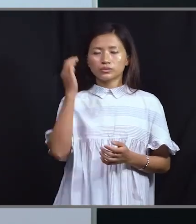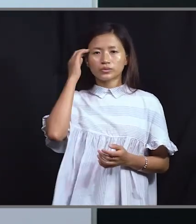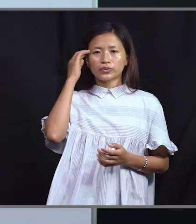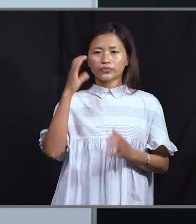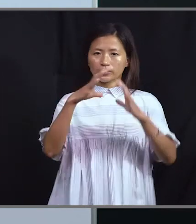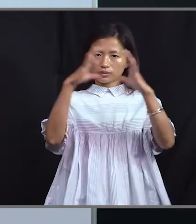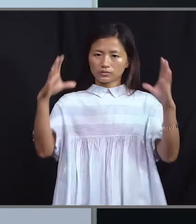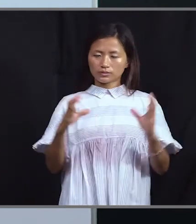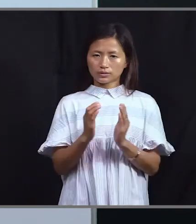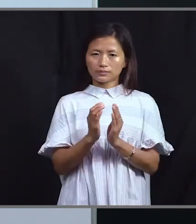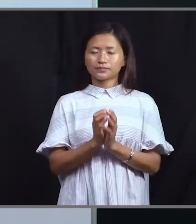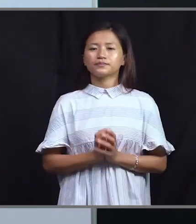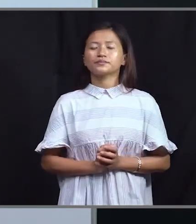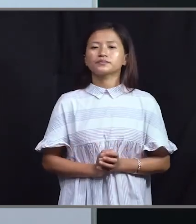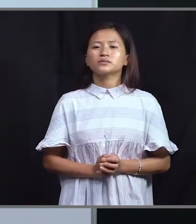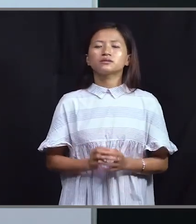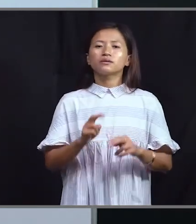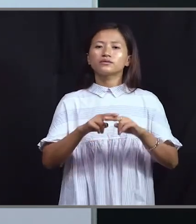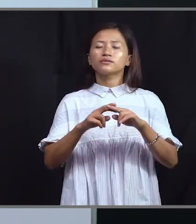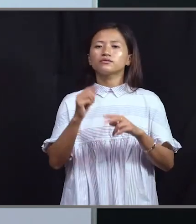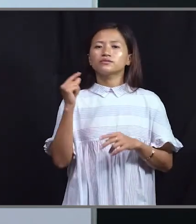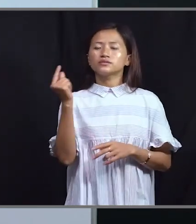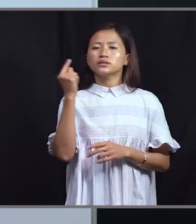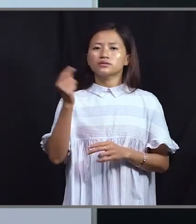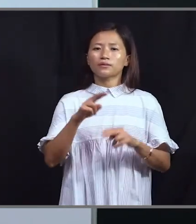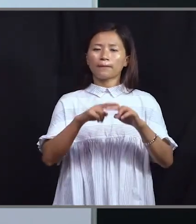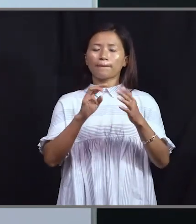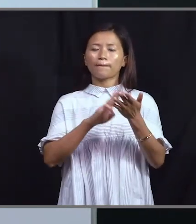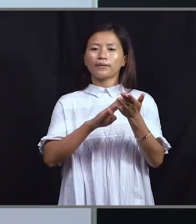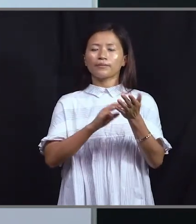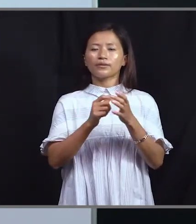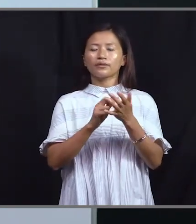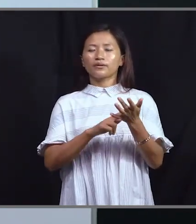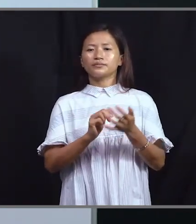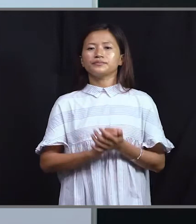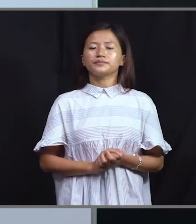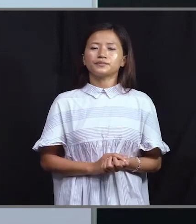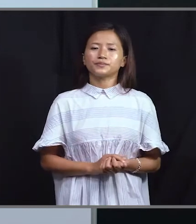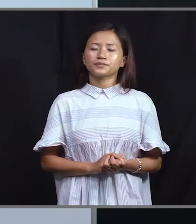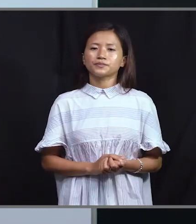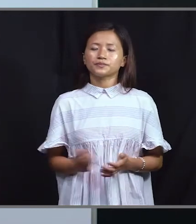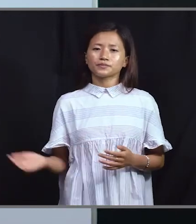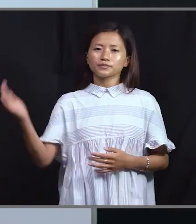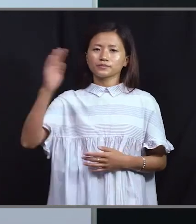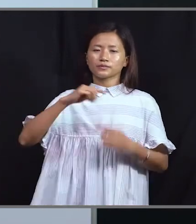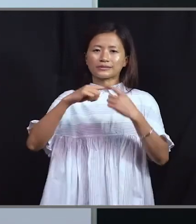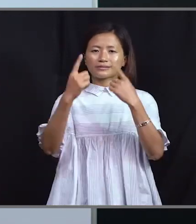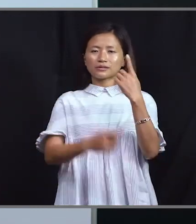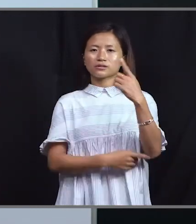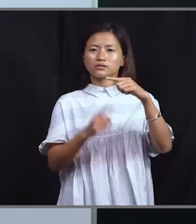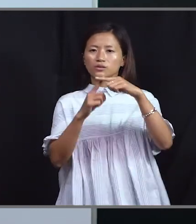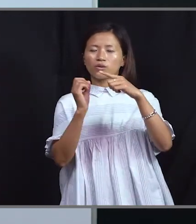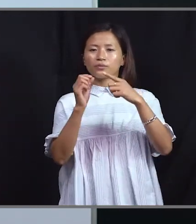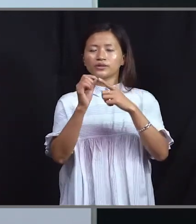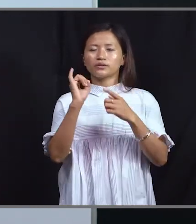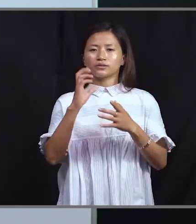it? So these are the functions of management. Now, coming to the last topic, okay,